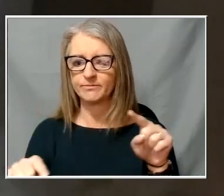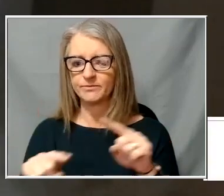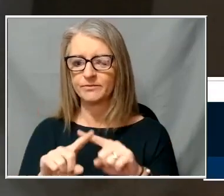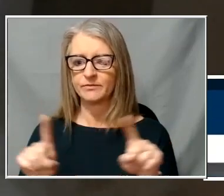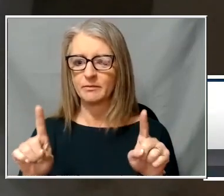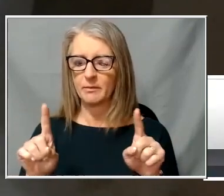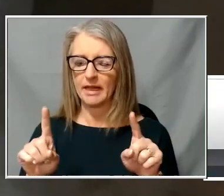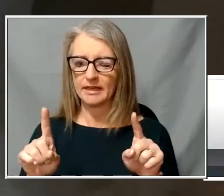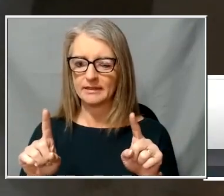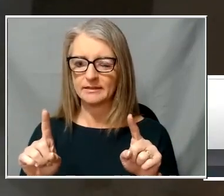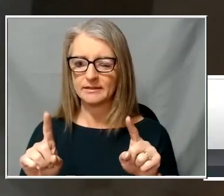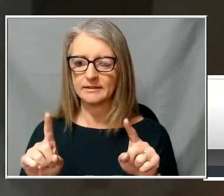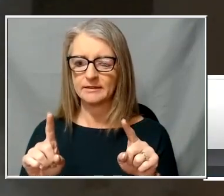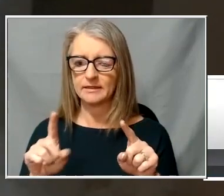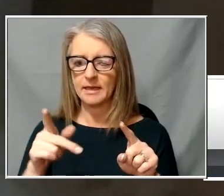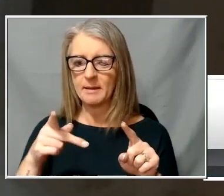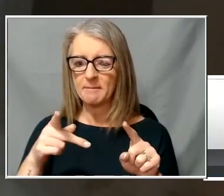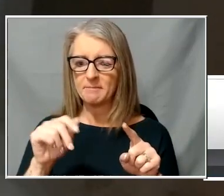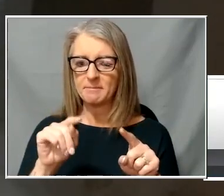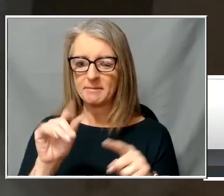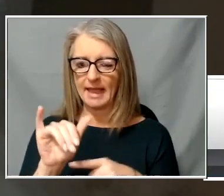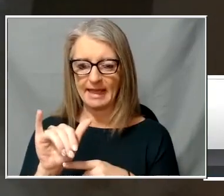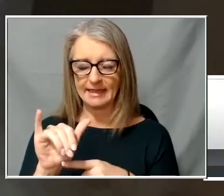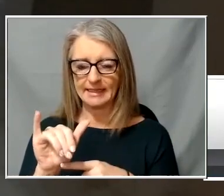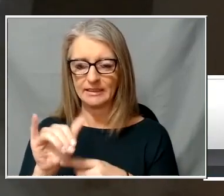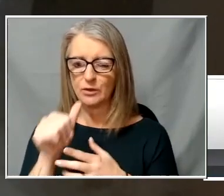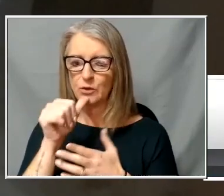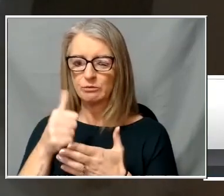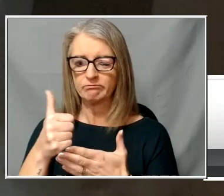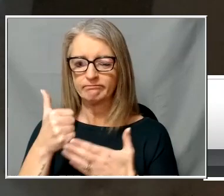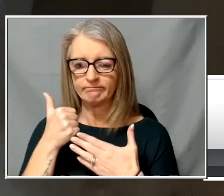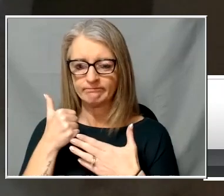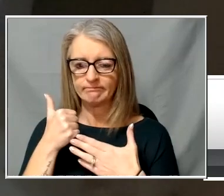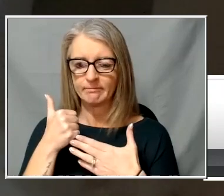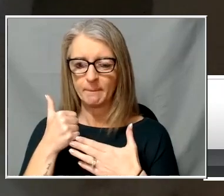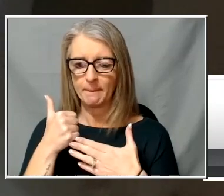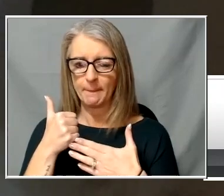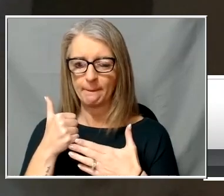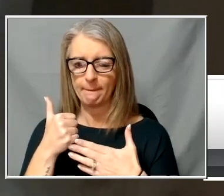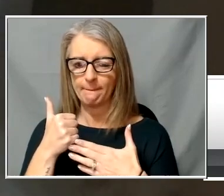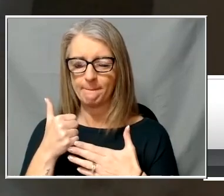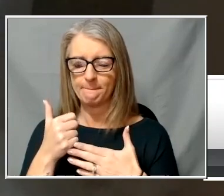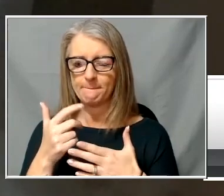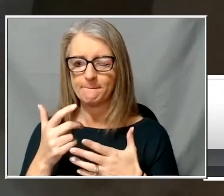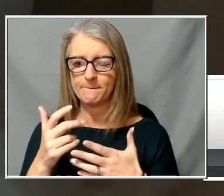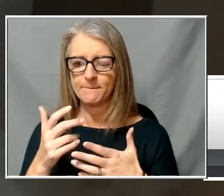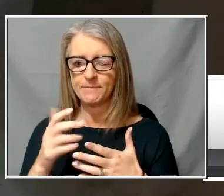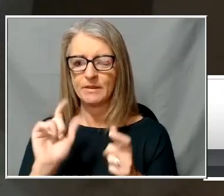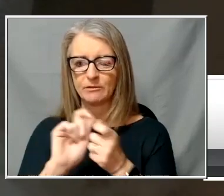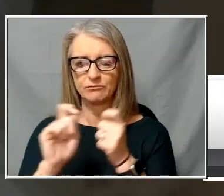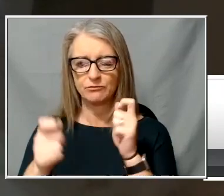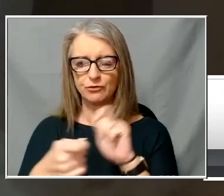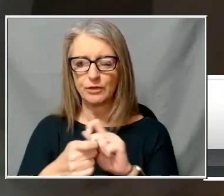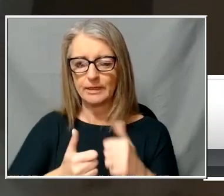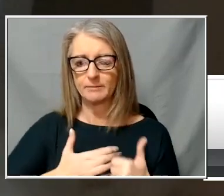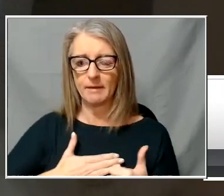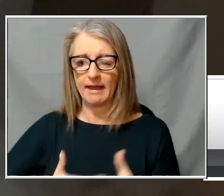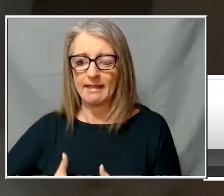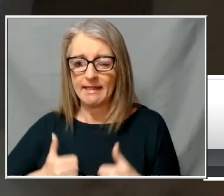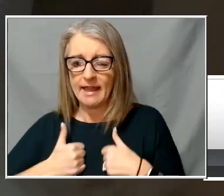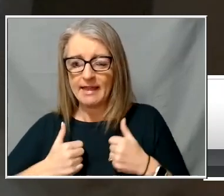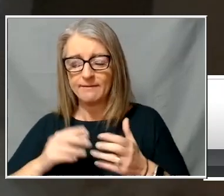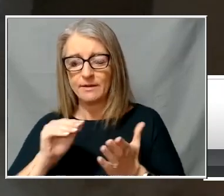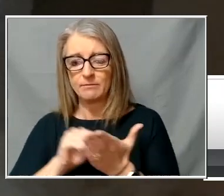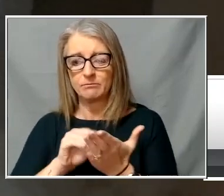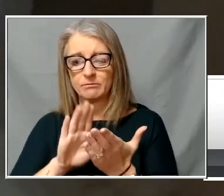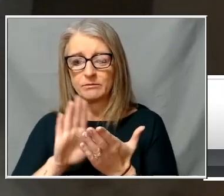impetus, of course, was Miss Pattie to get me to Cray, which has changed my life because they put